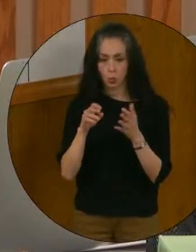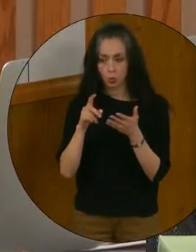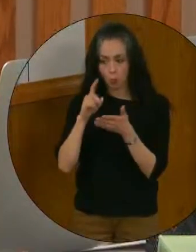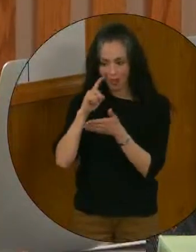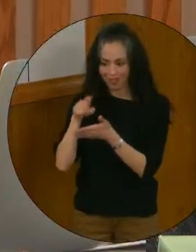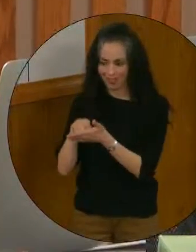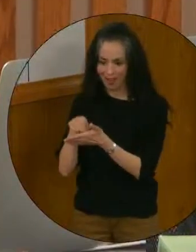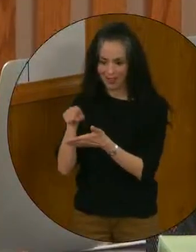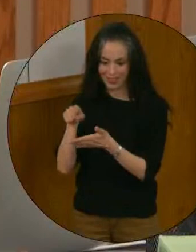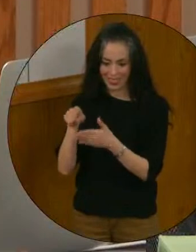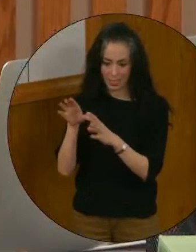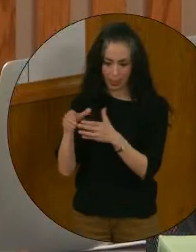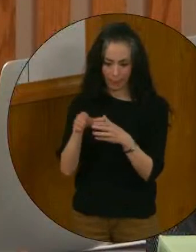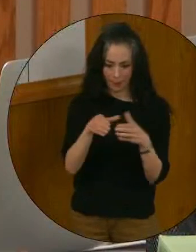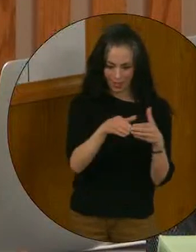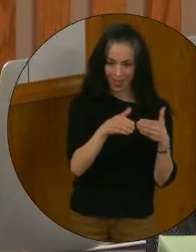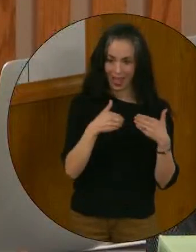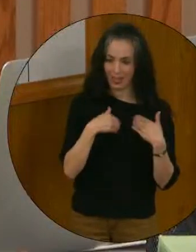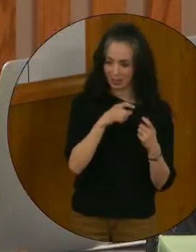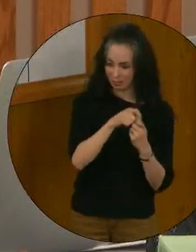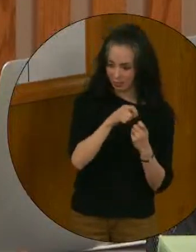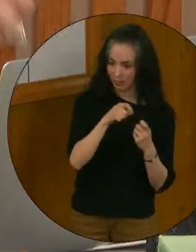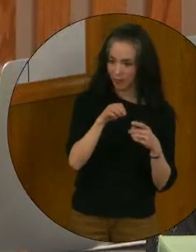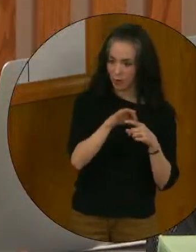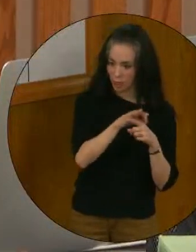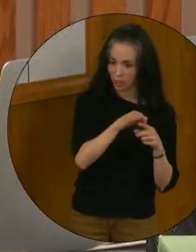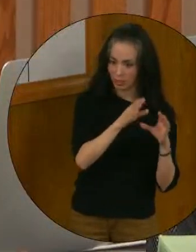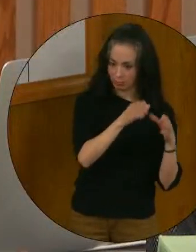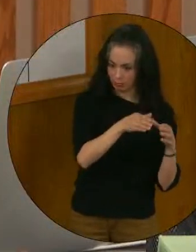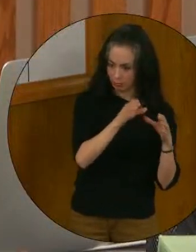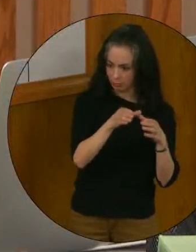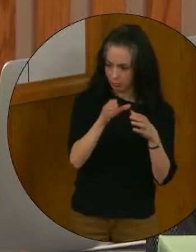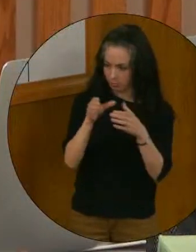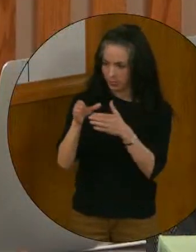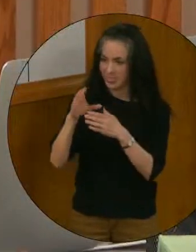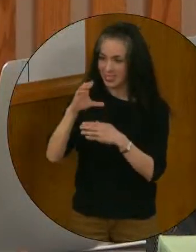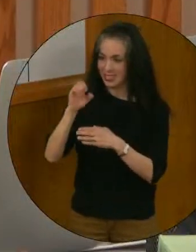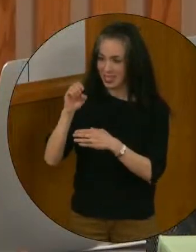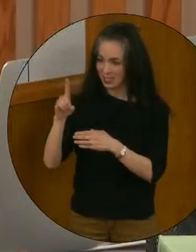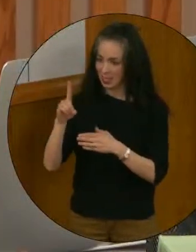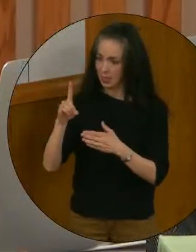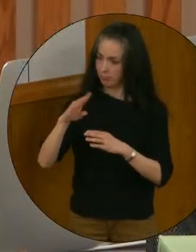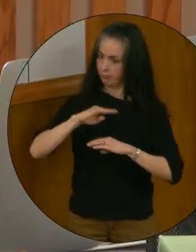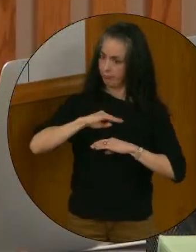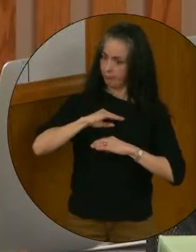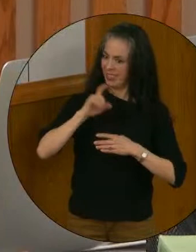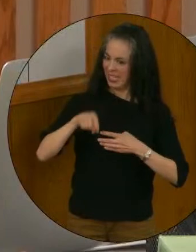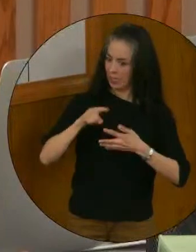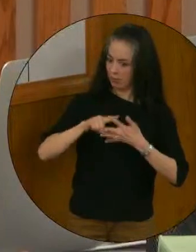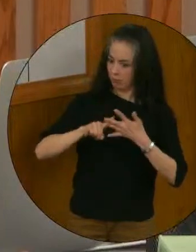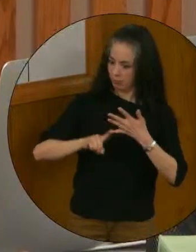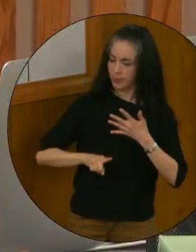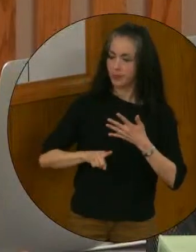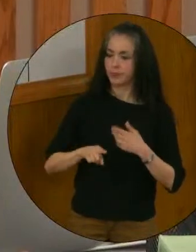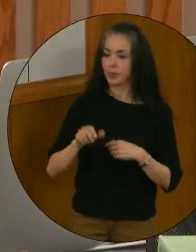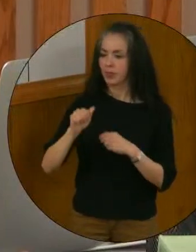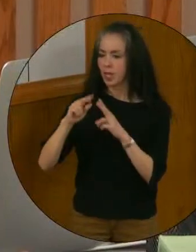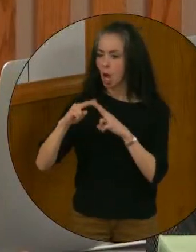a specific function that meet the needs of the school district. The Audit Advisory Committee being another of those that